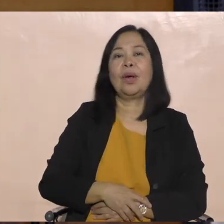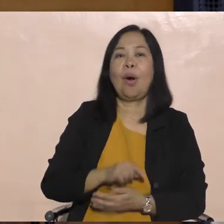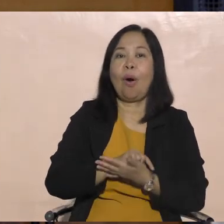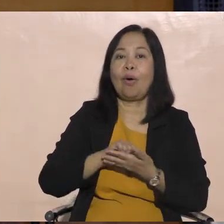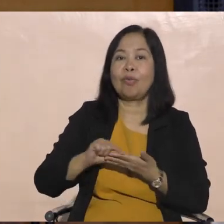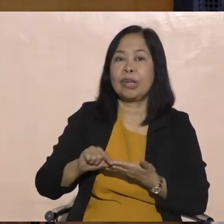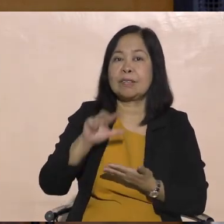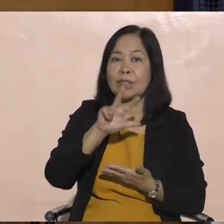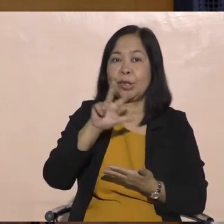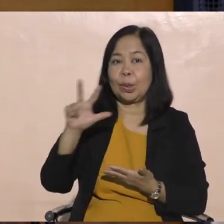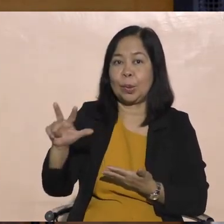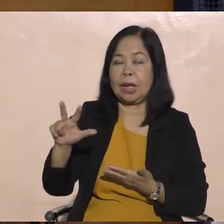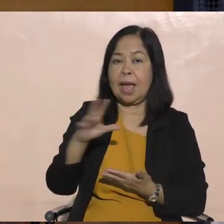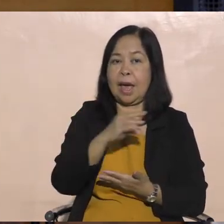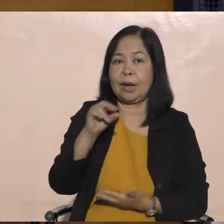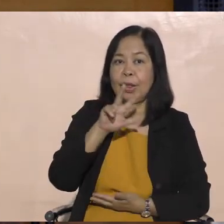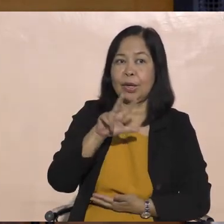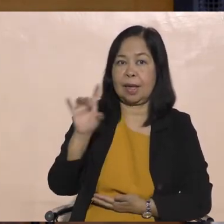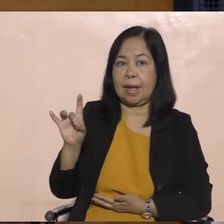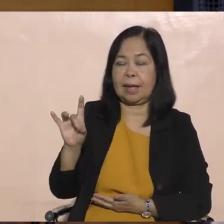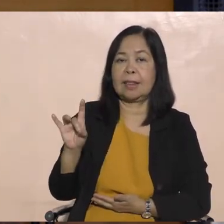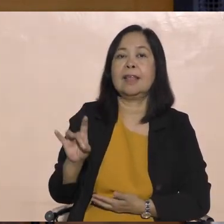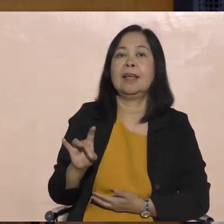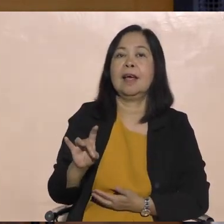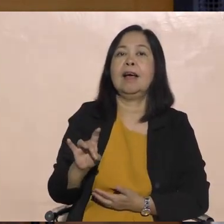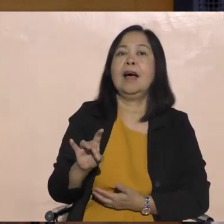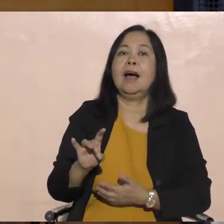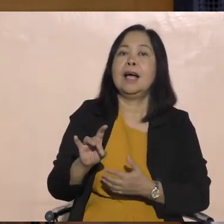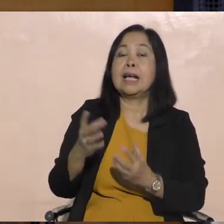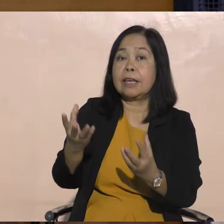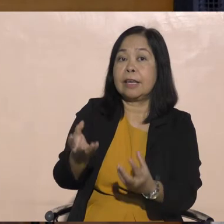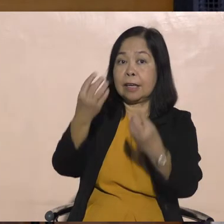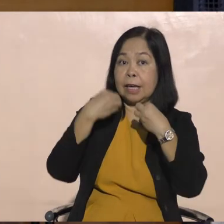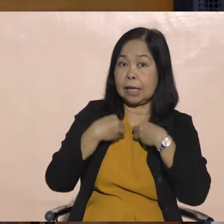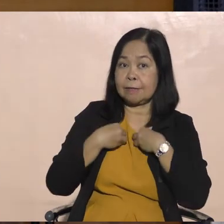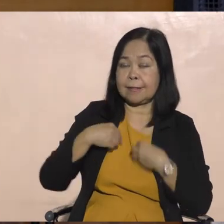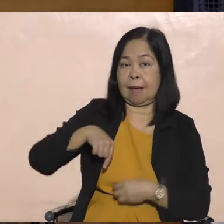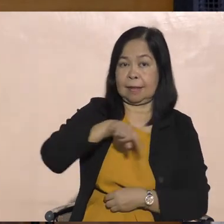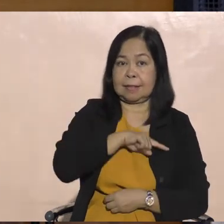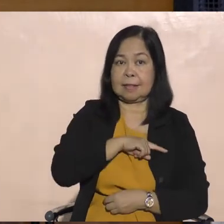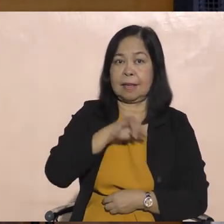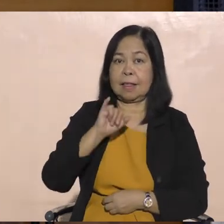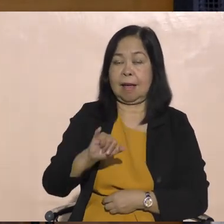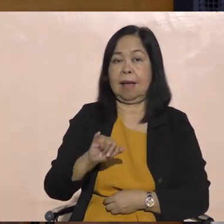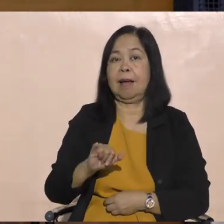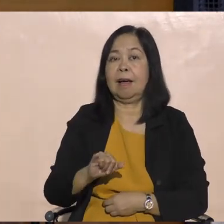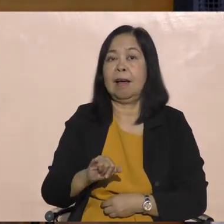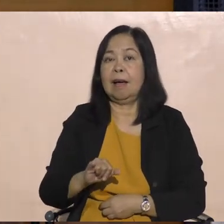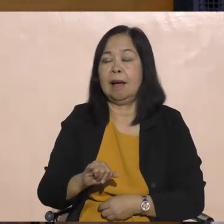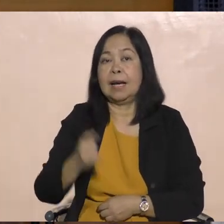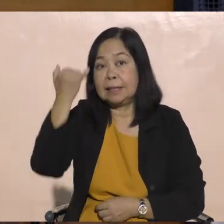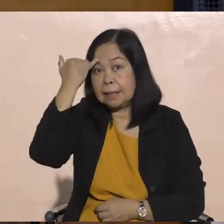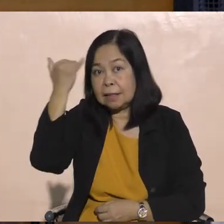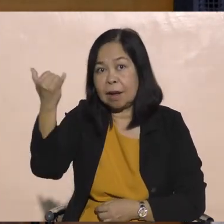Verse 33 and 38 gives us the insight into what Jesus felt